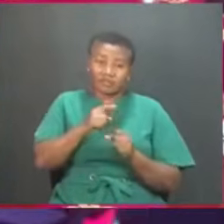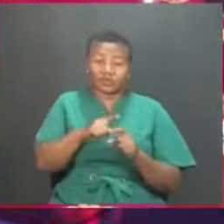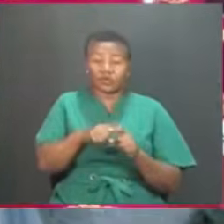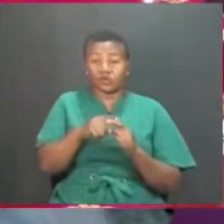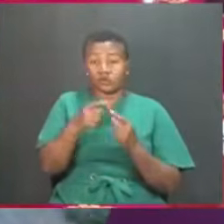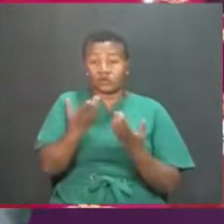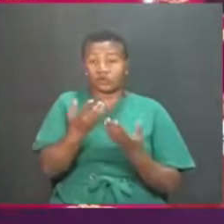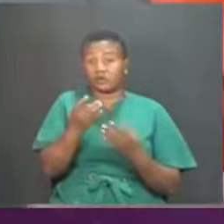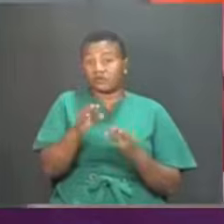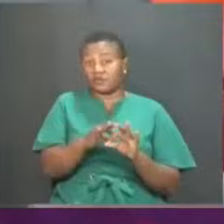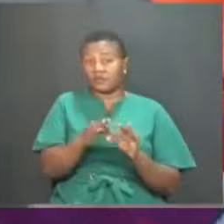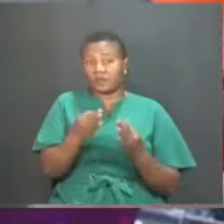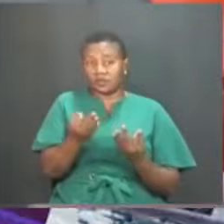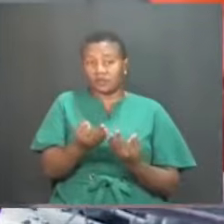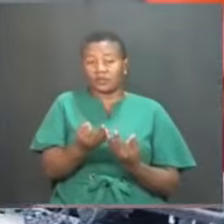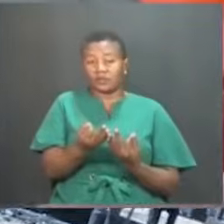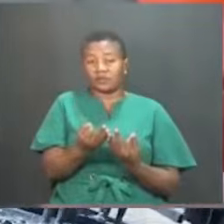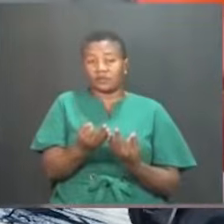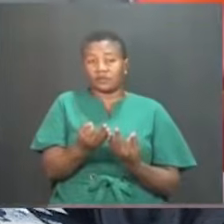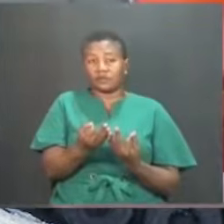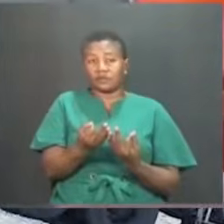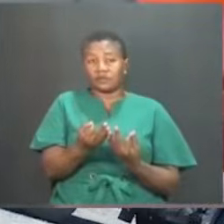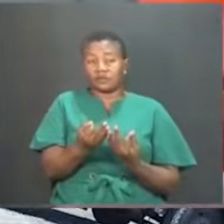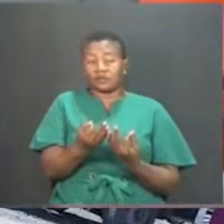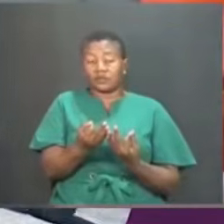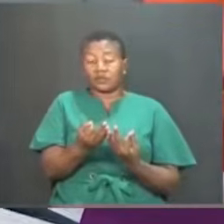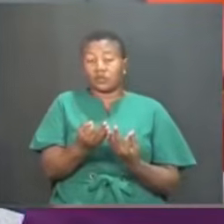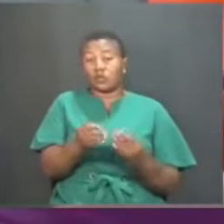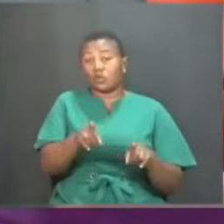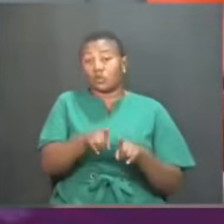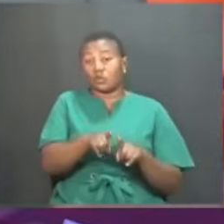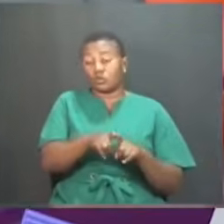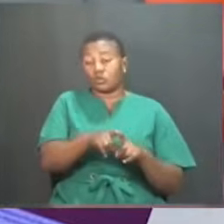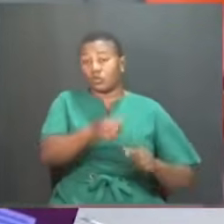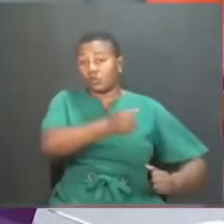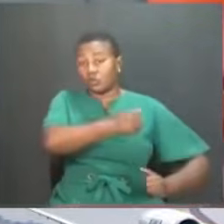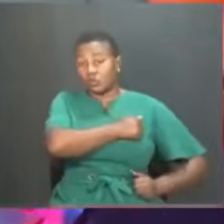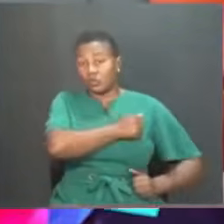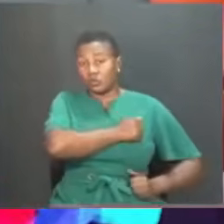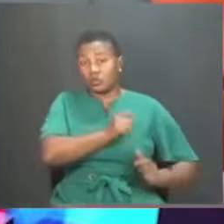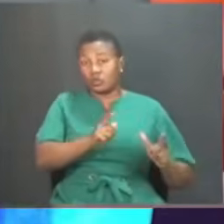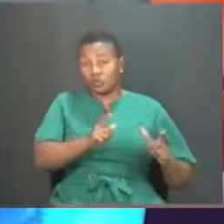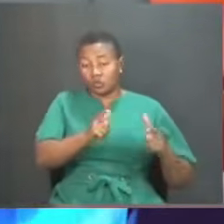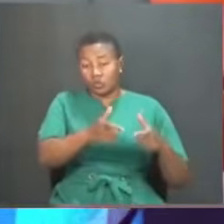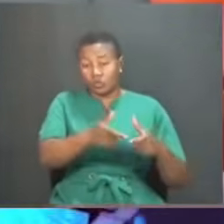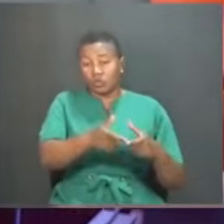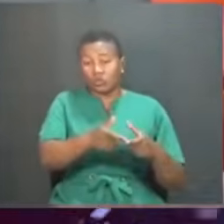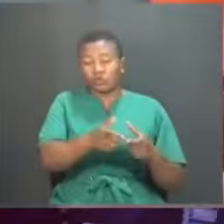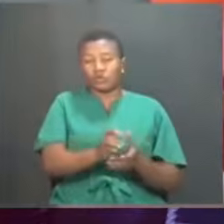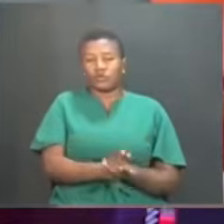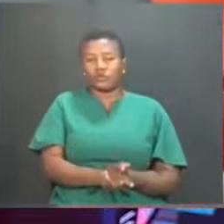families and also to the Ghana Armed Forces for such